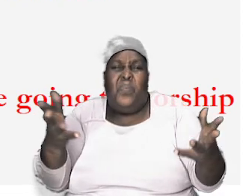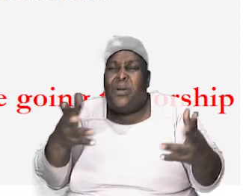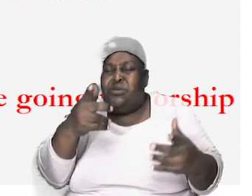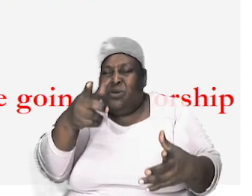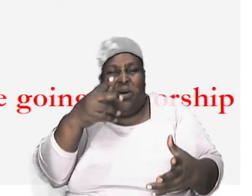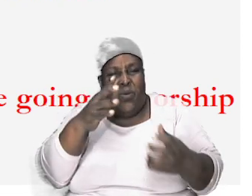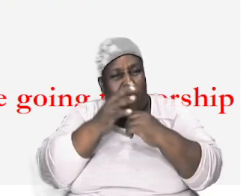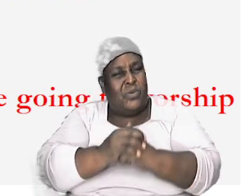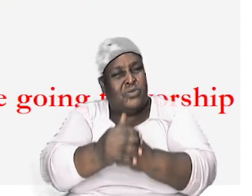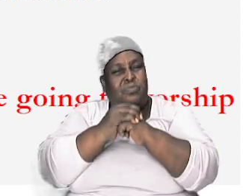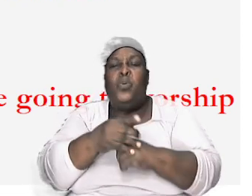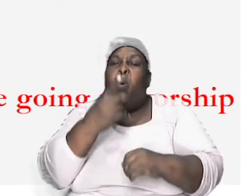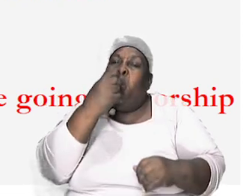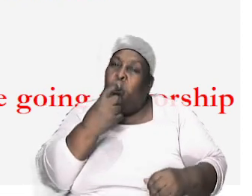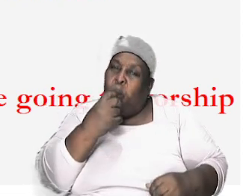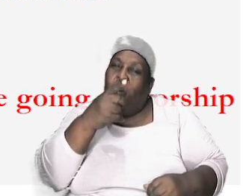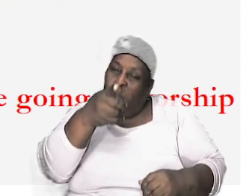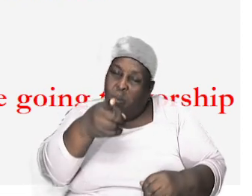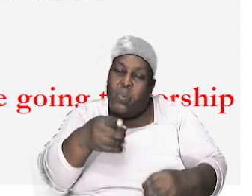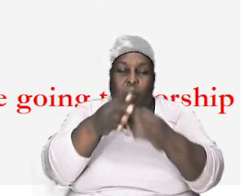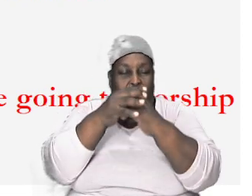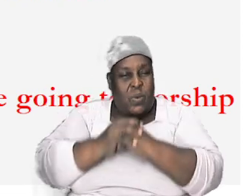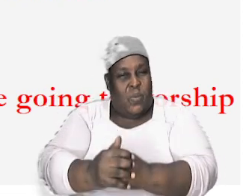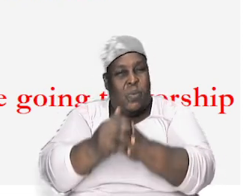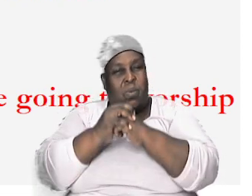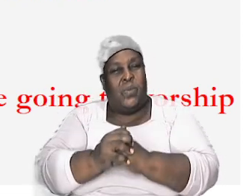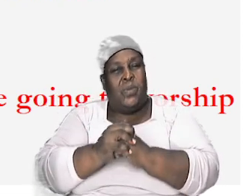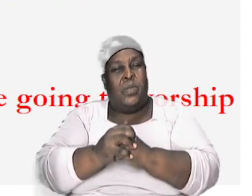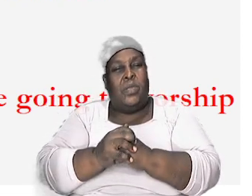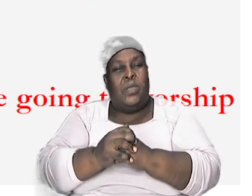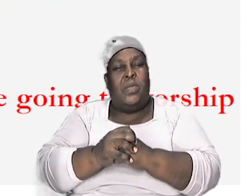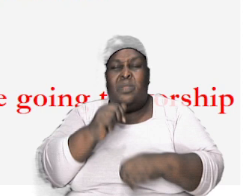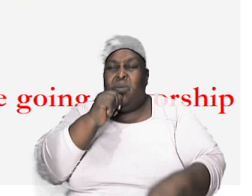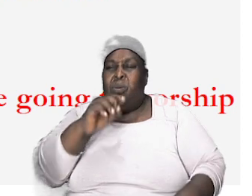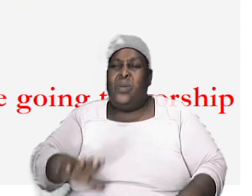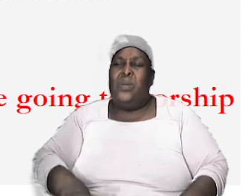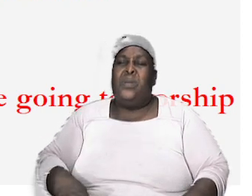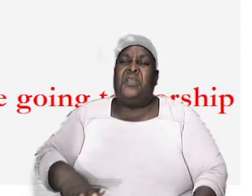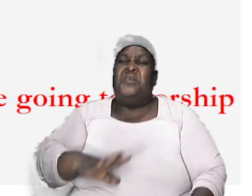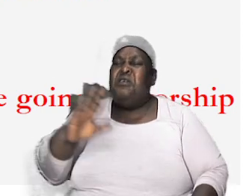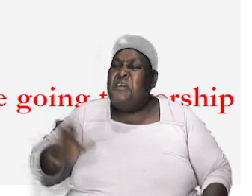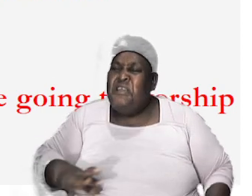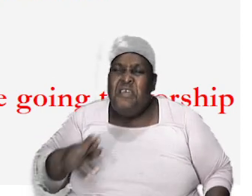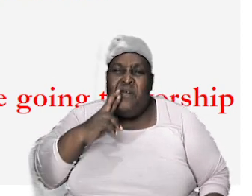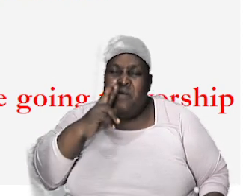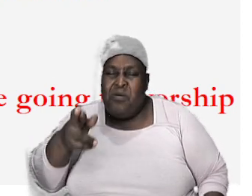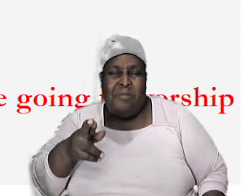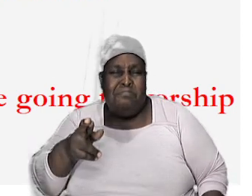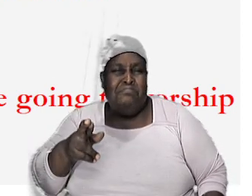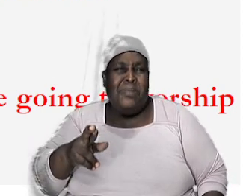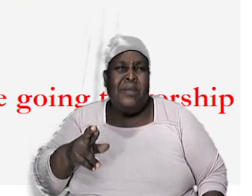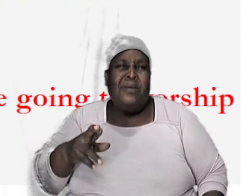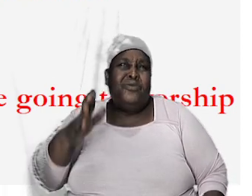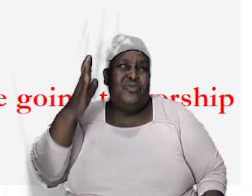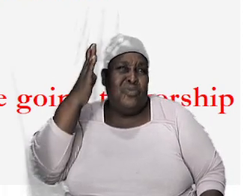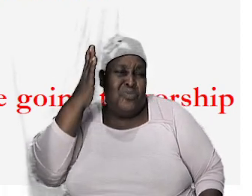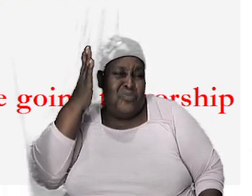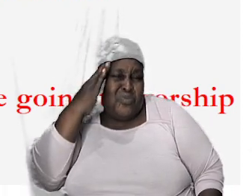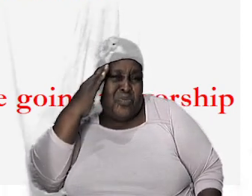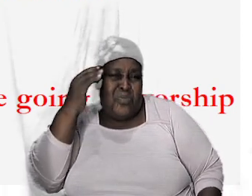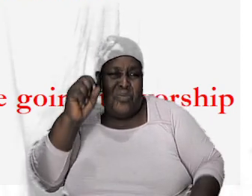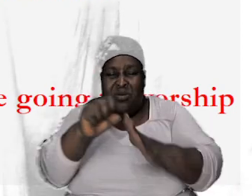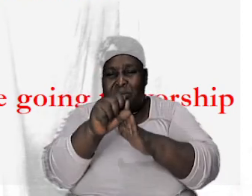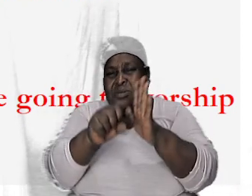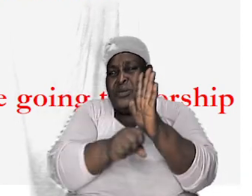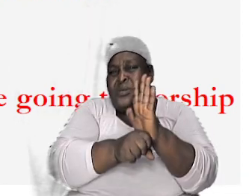worship. In this case of this woman, she didn't probably realize it. She was a Samaritan. She knew the scriptures.